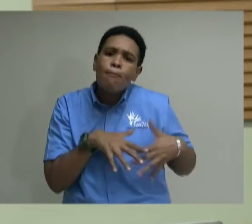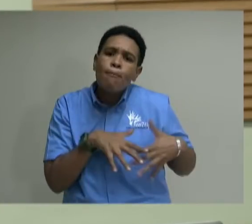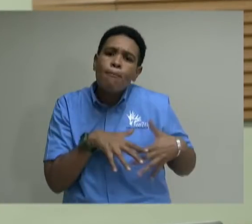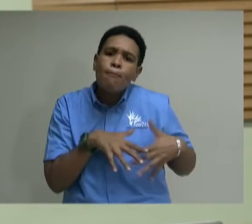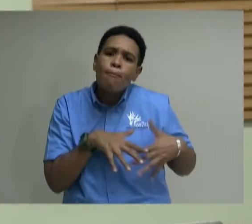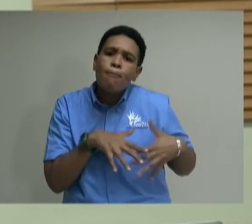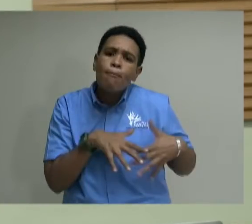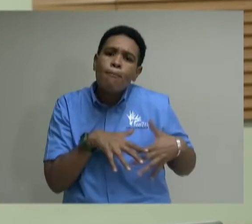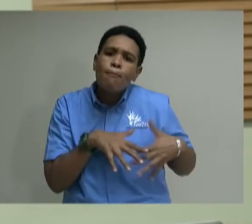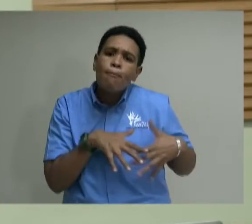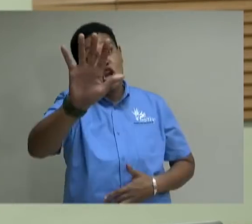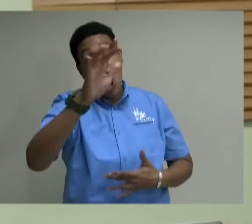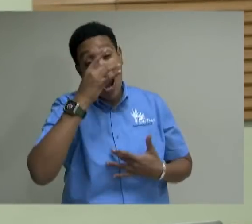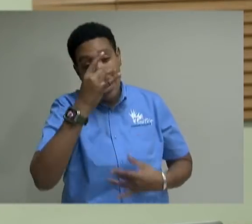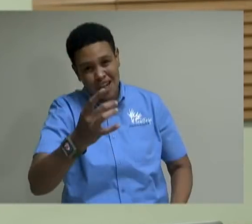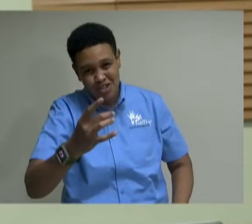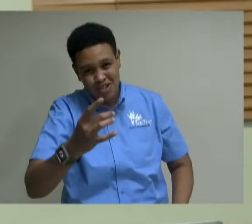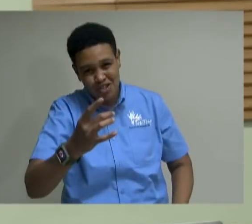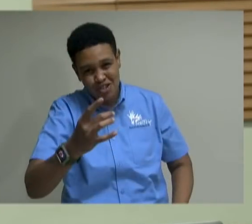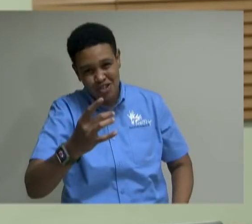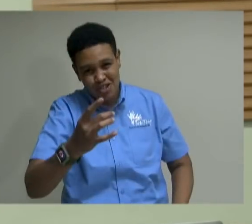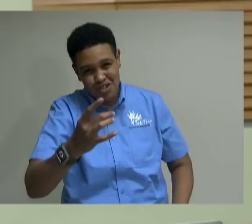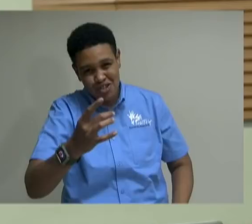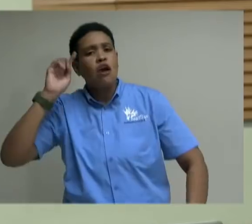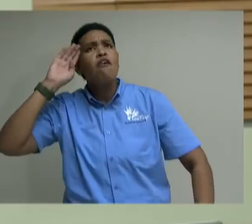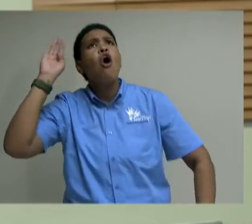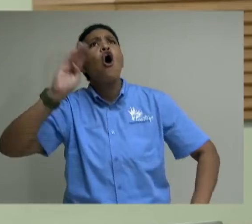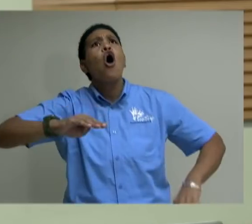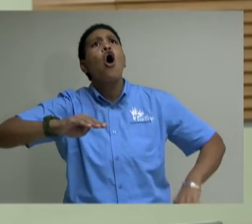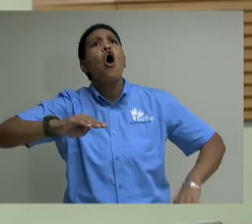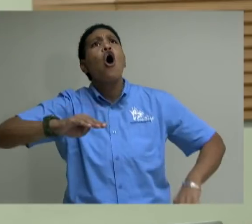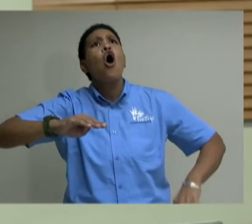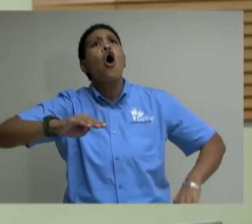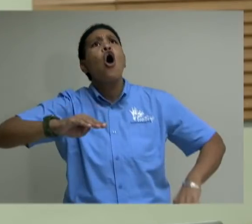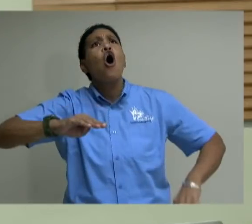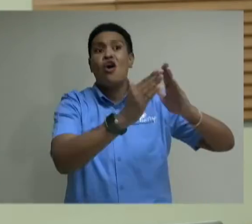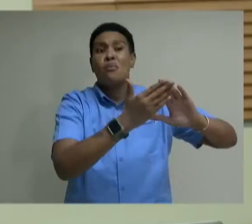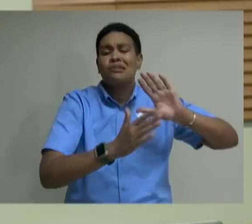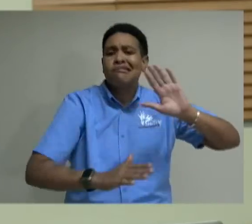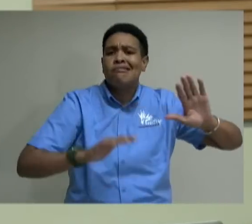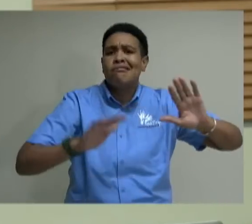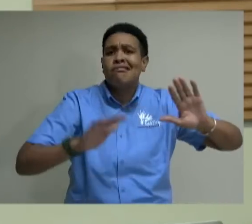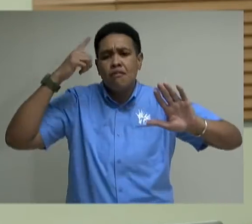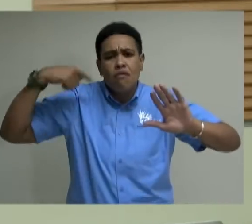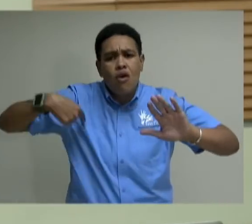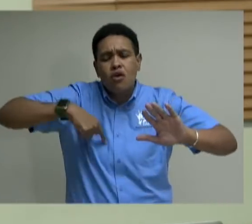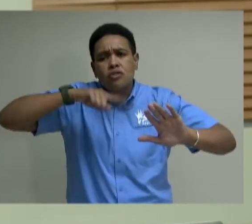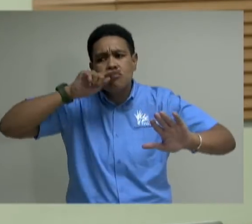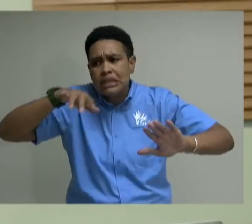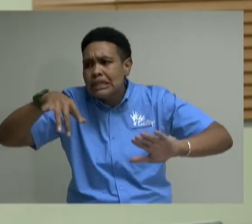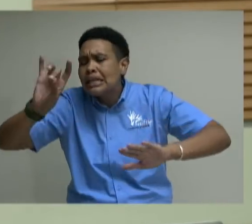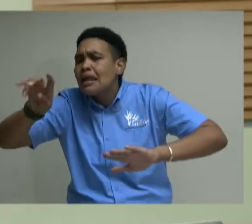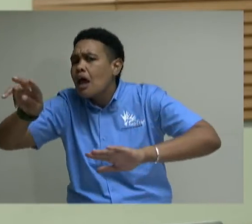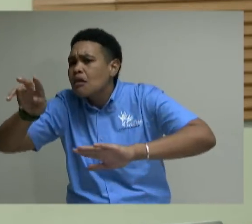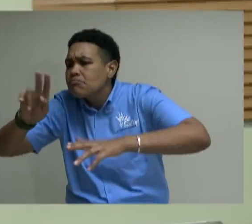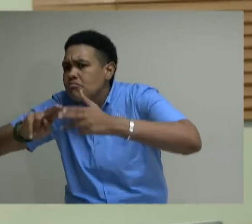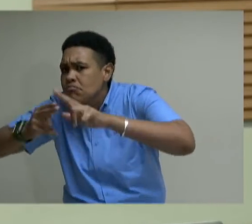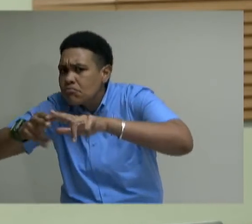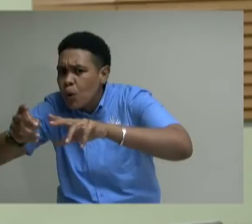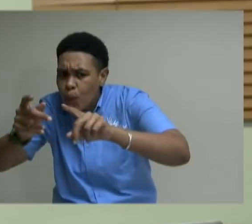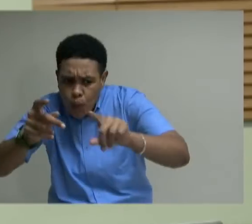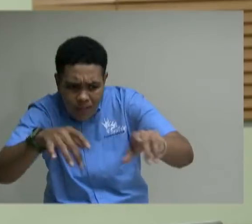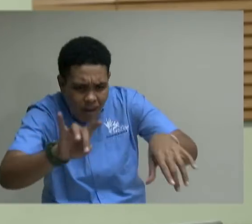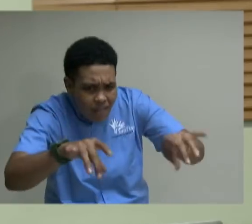it is in your interest and in the interest of all the persons within that community for us to detect any cases